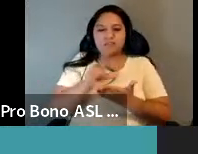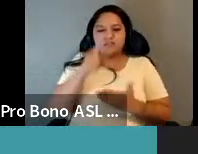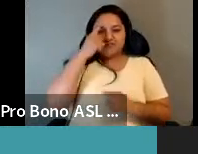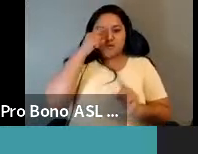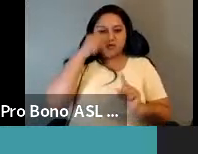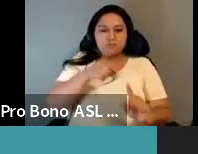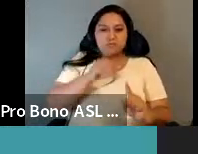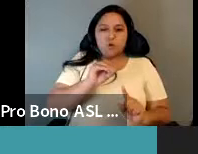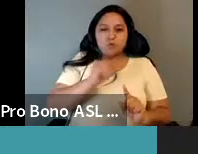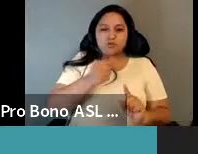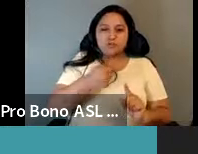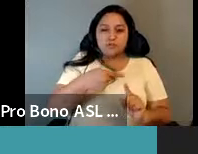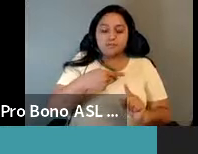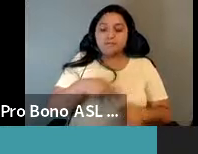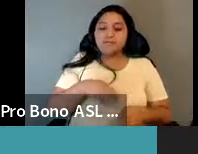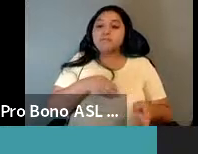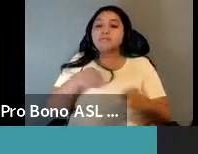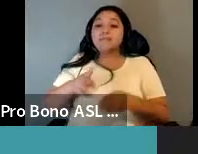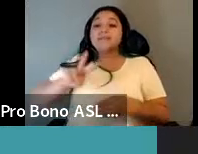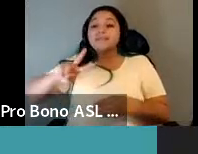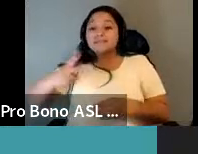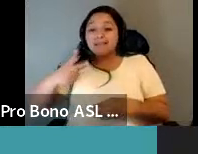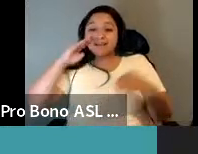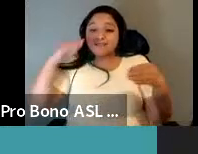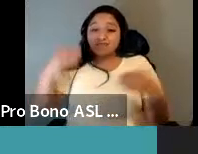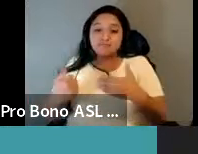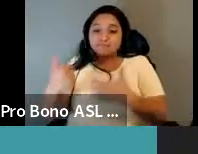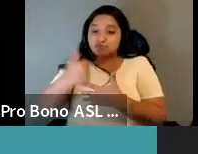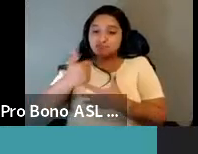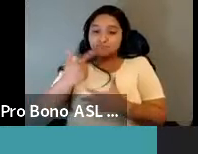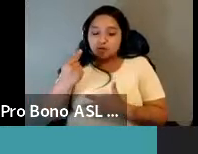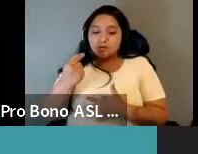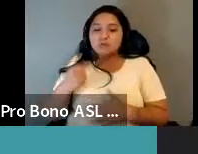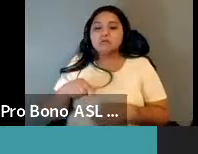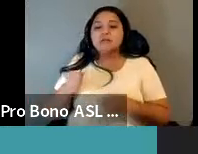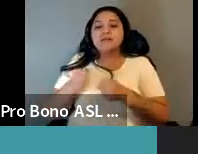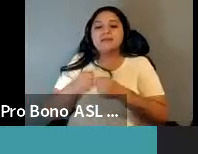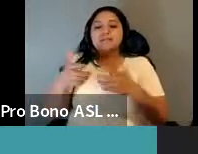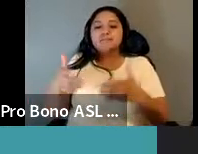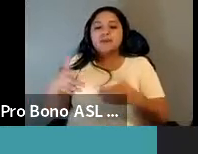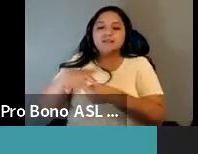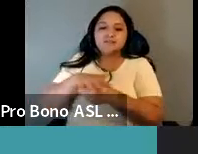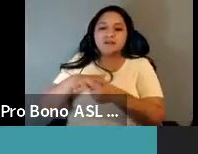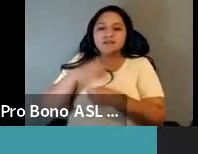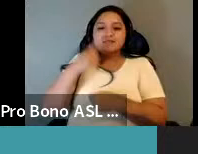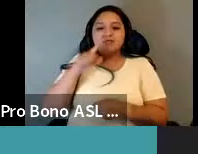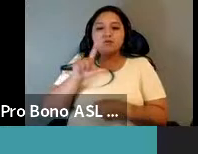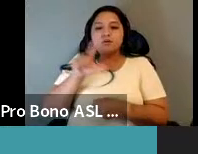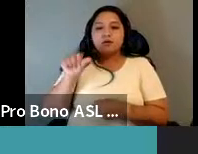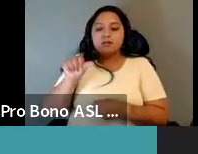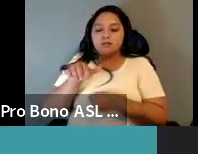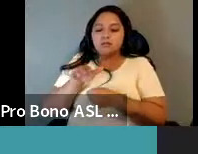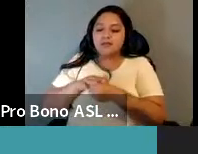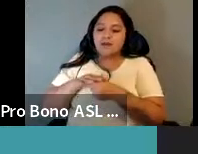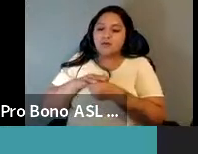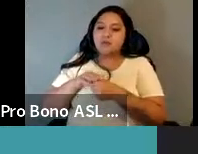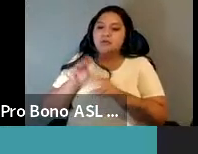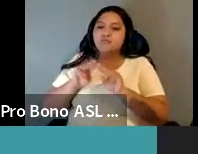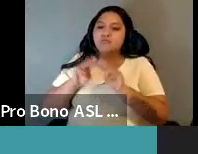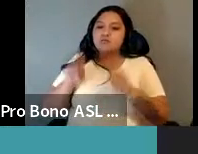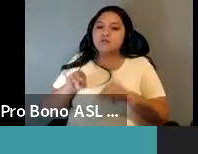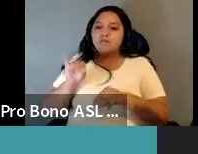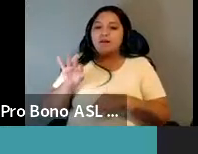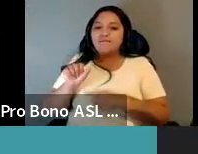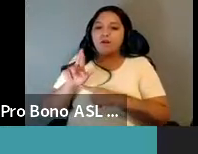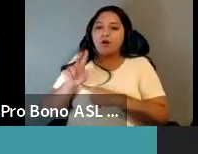priority is the creation of an expansion space for the Los Angeles County Museum of Art at Magic Johnson